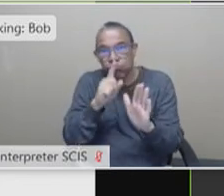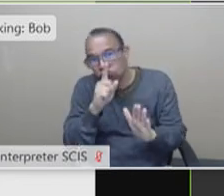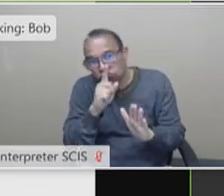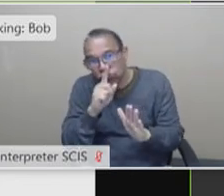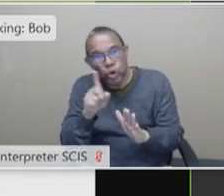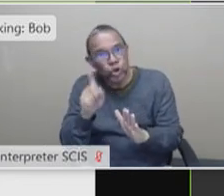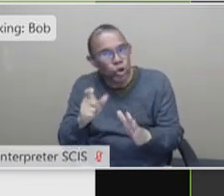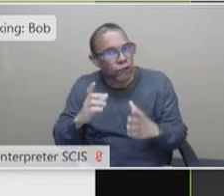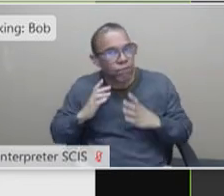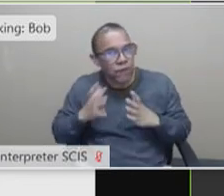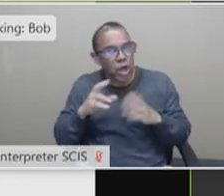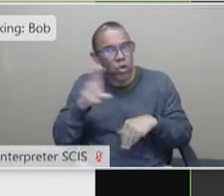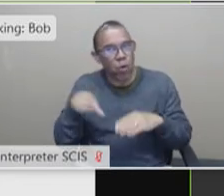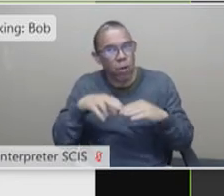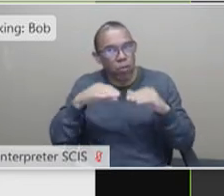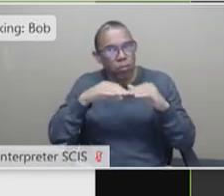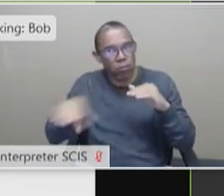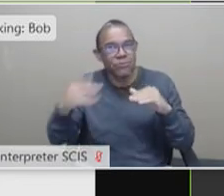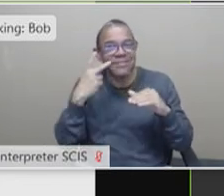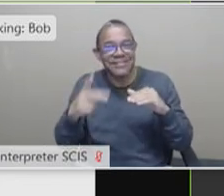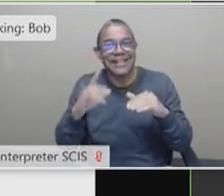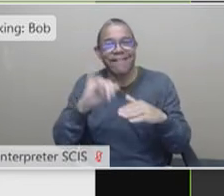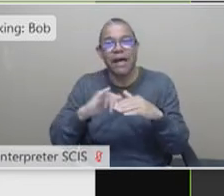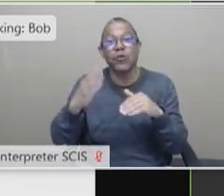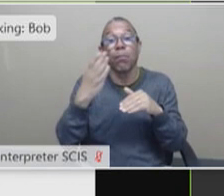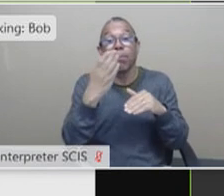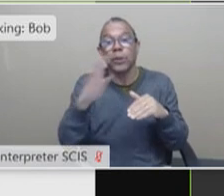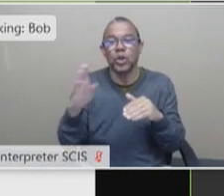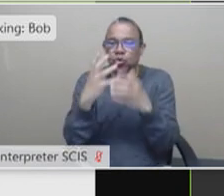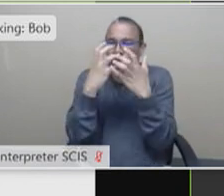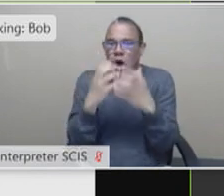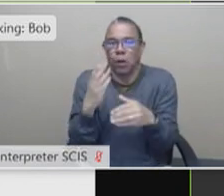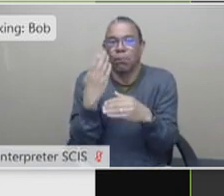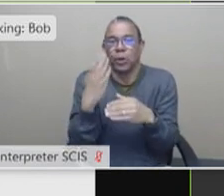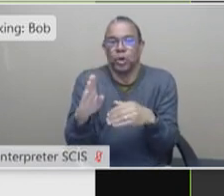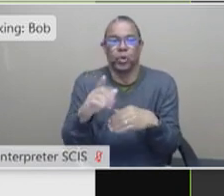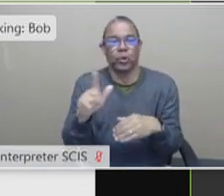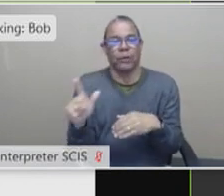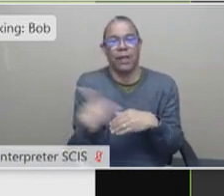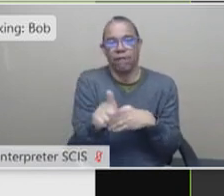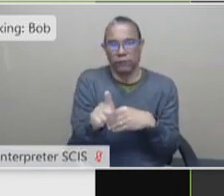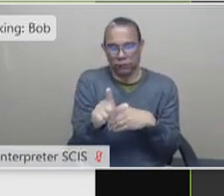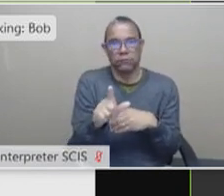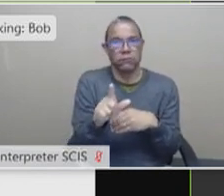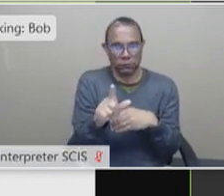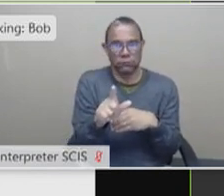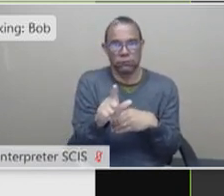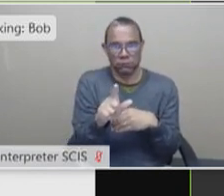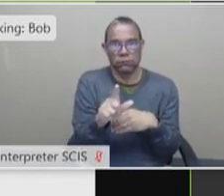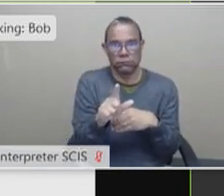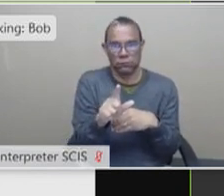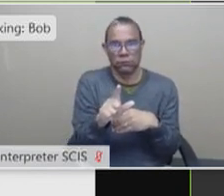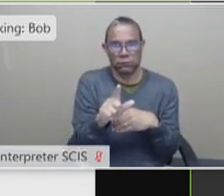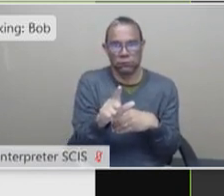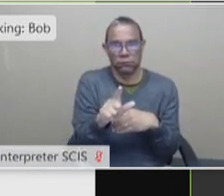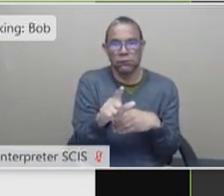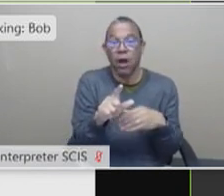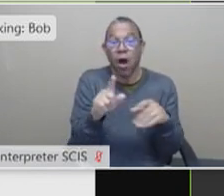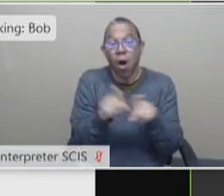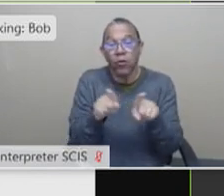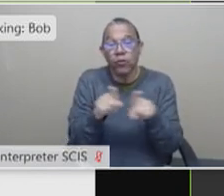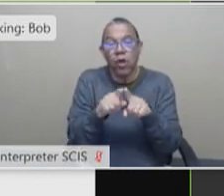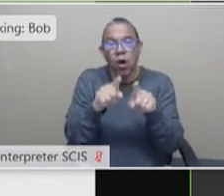blue chunk on the left of the graph, we don't think will have a significant impact. Also, the lighter blue